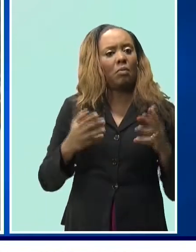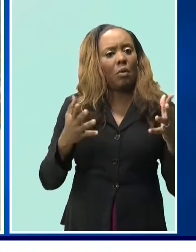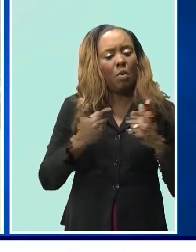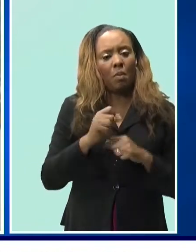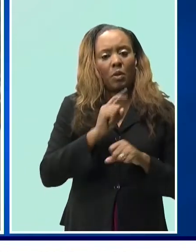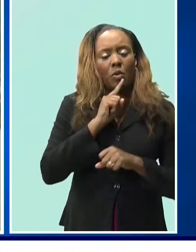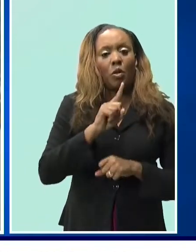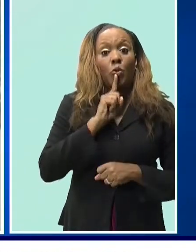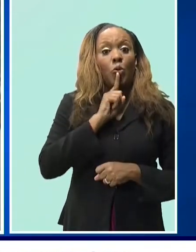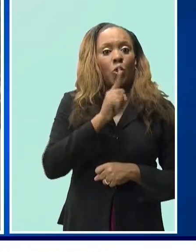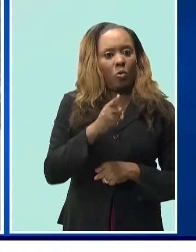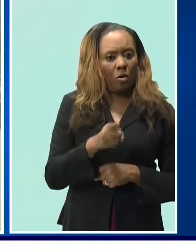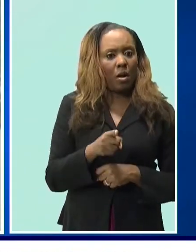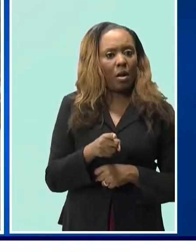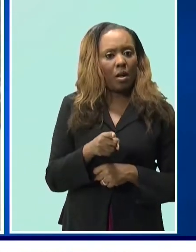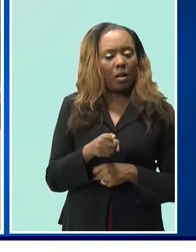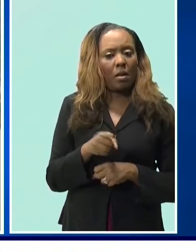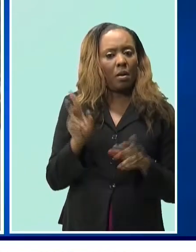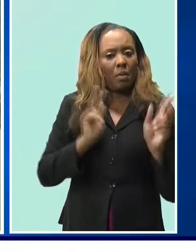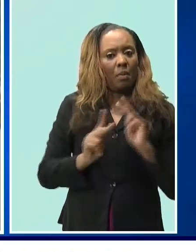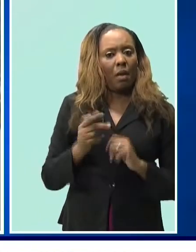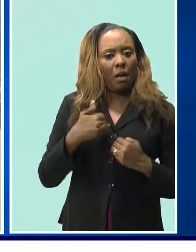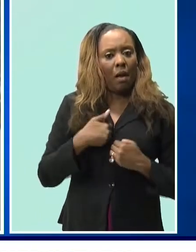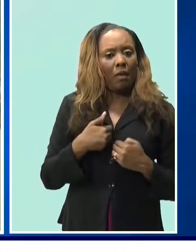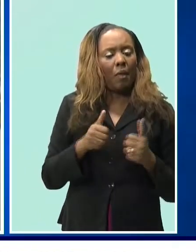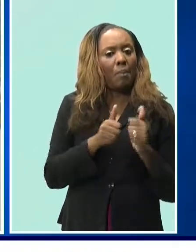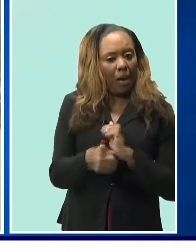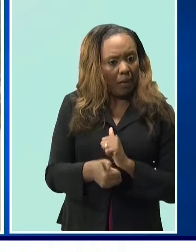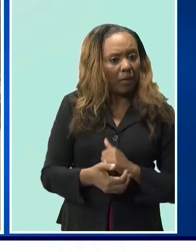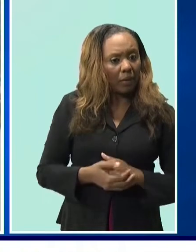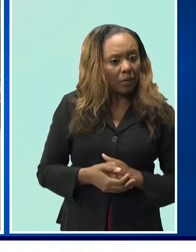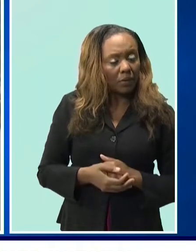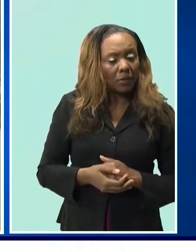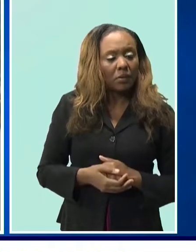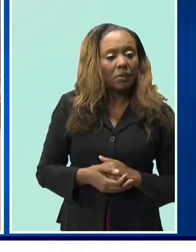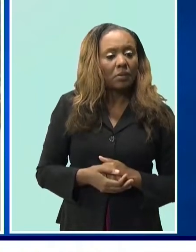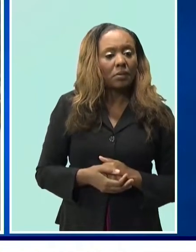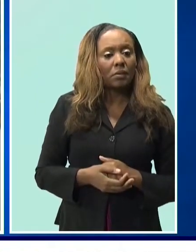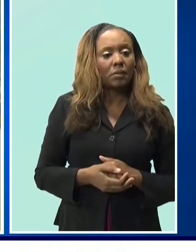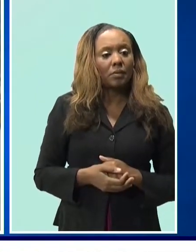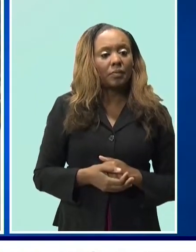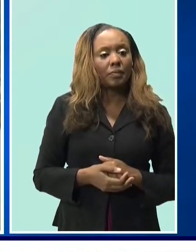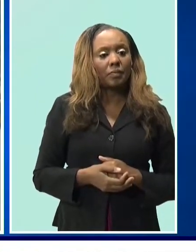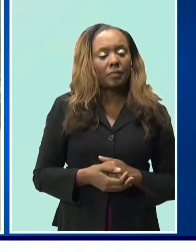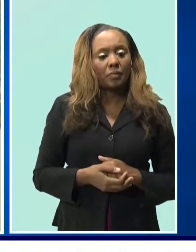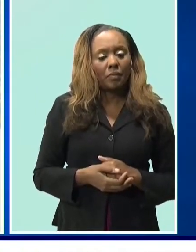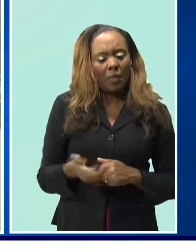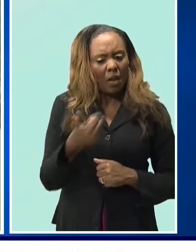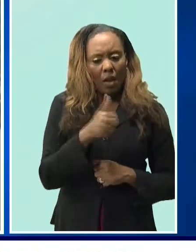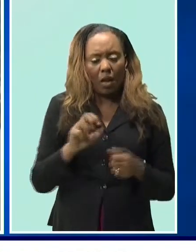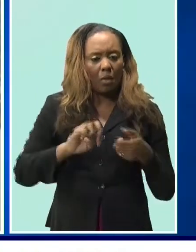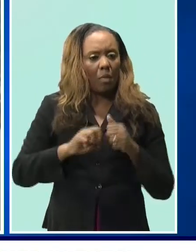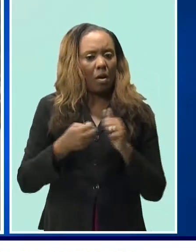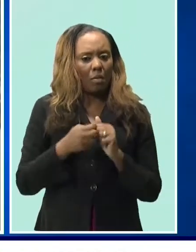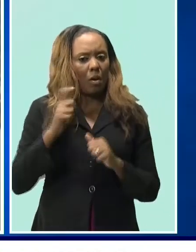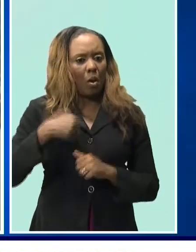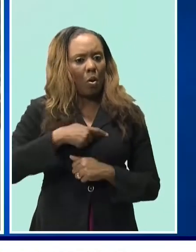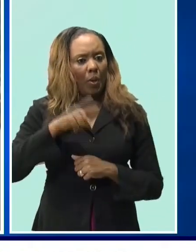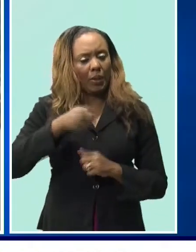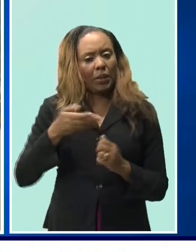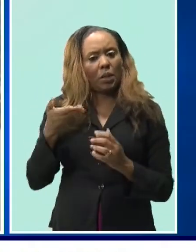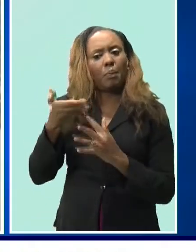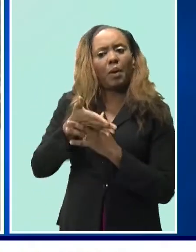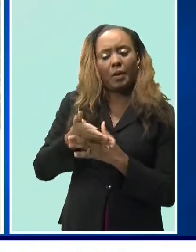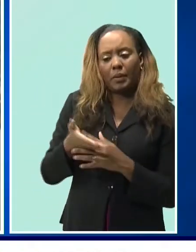so. And we've been also reaching out in terms of trying to ensure that we make interventions in relation to that